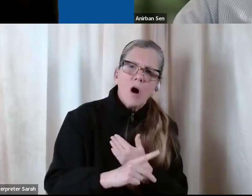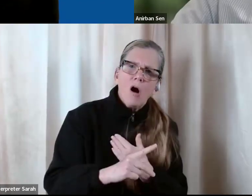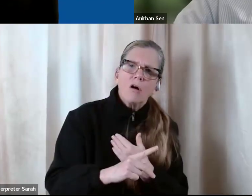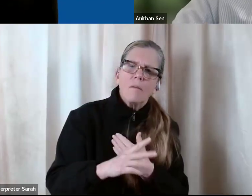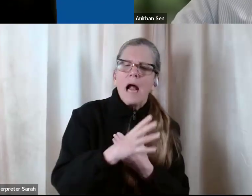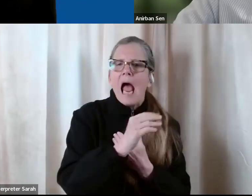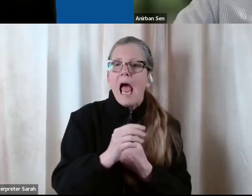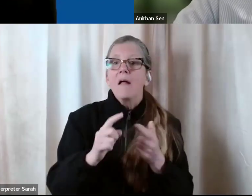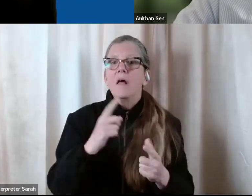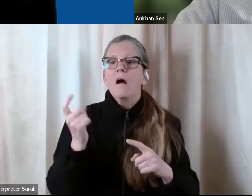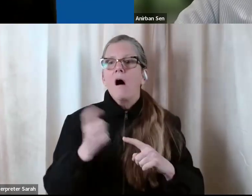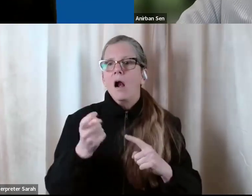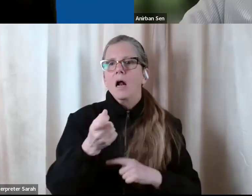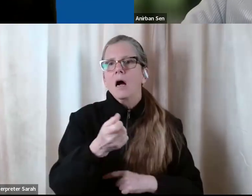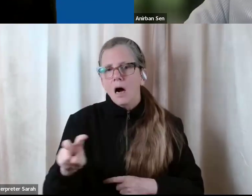for that.